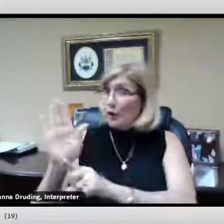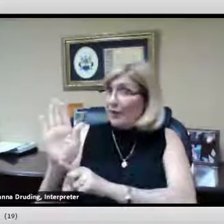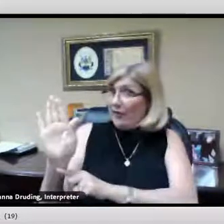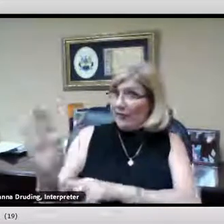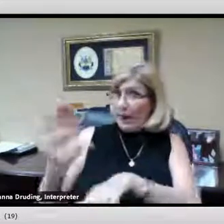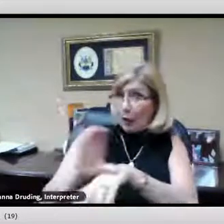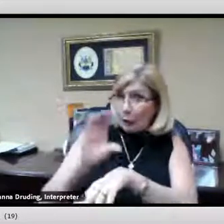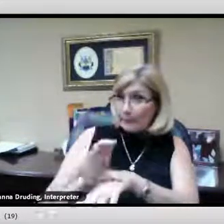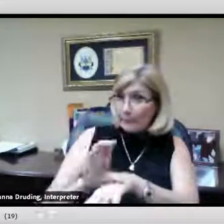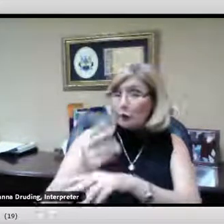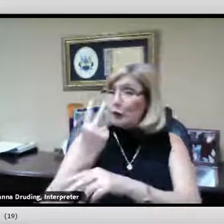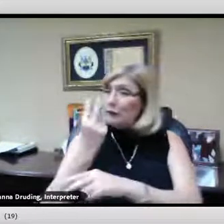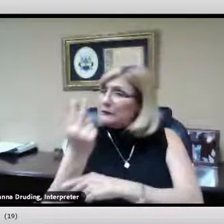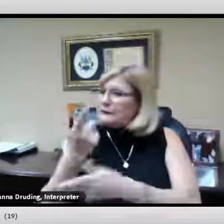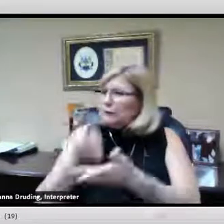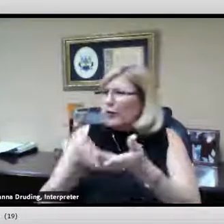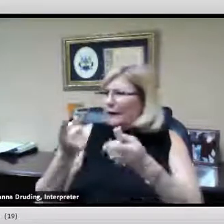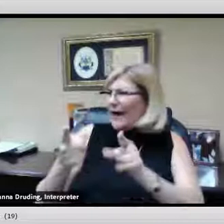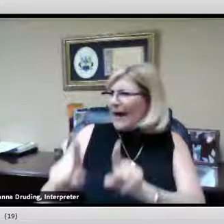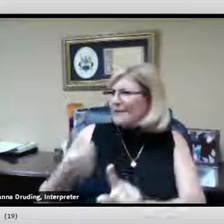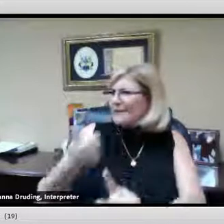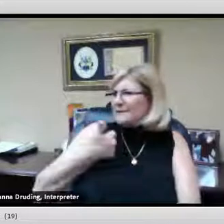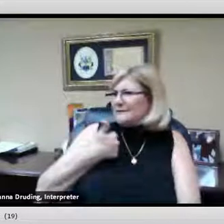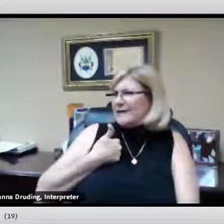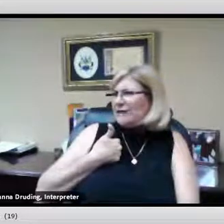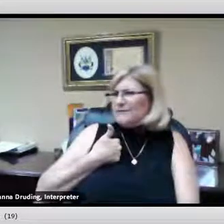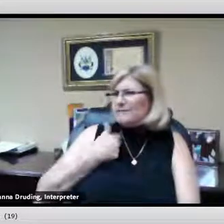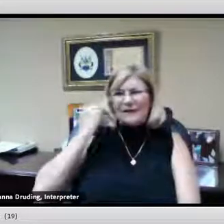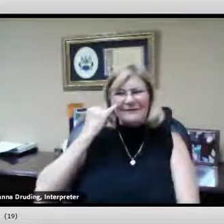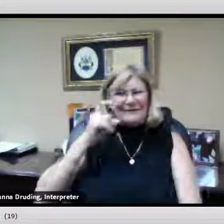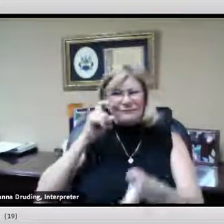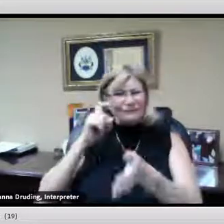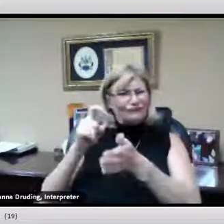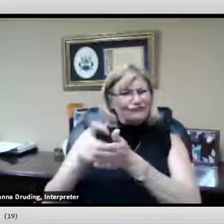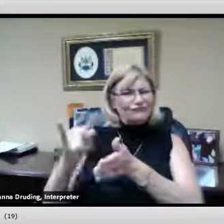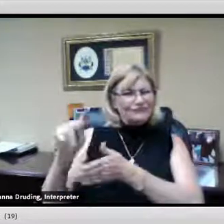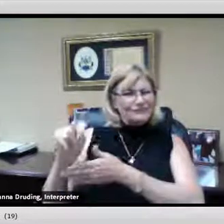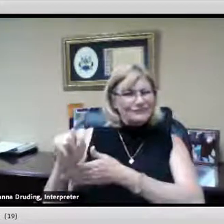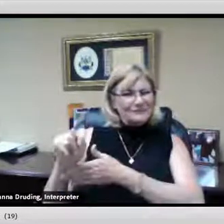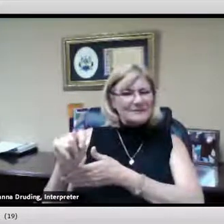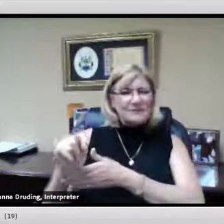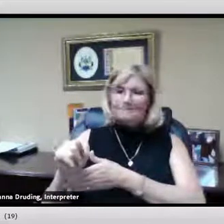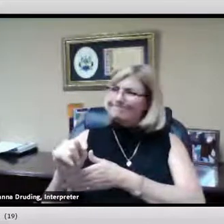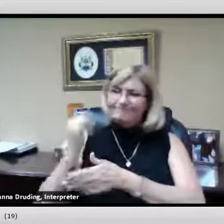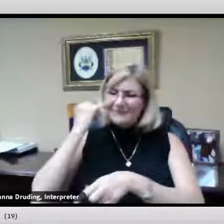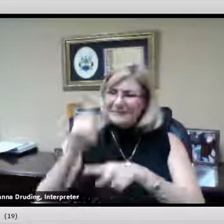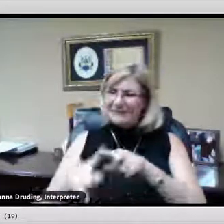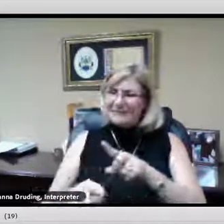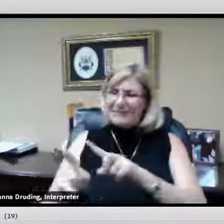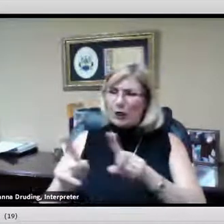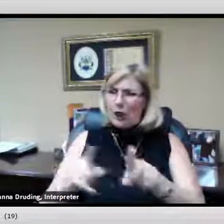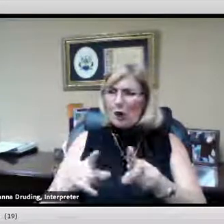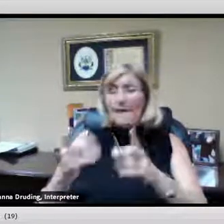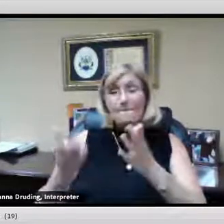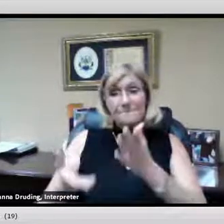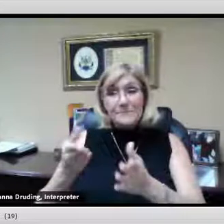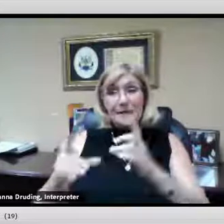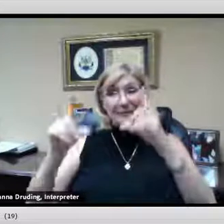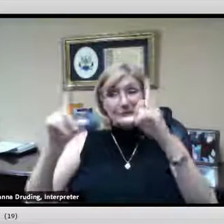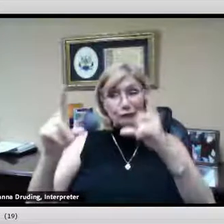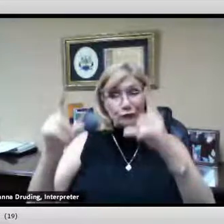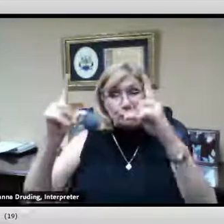at what's happening myself. If it's something that I don't recognize, and if I can't go and look, I ask them for a screenshot, and I ask